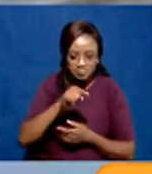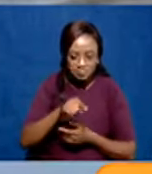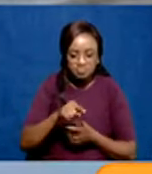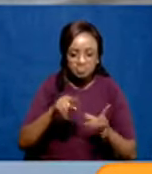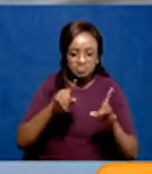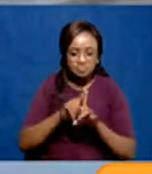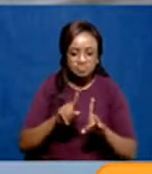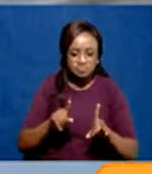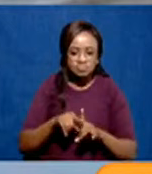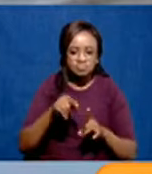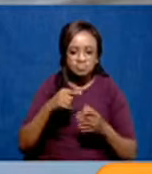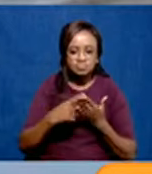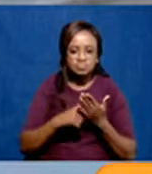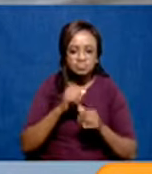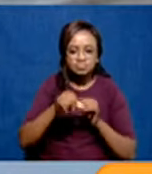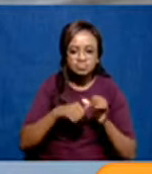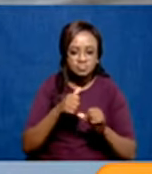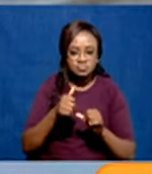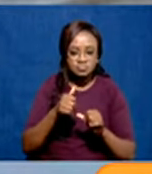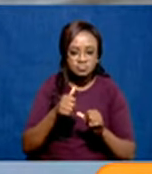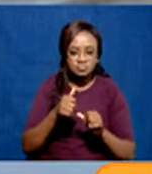statute, talks about